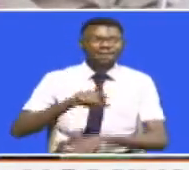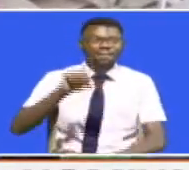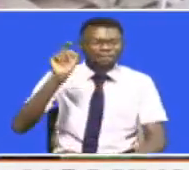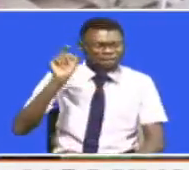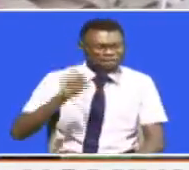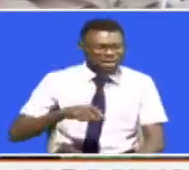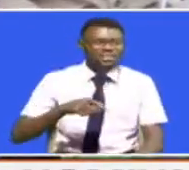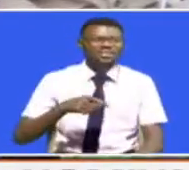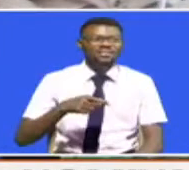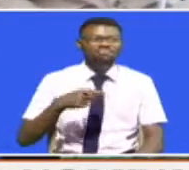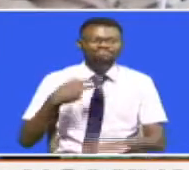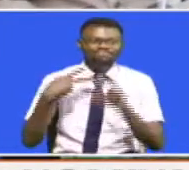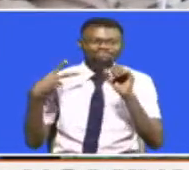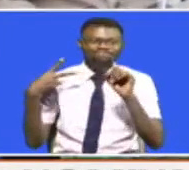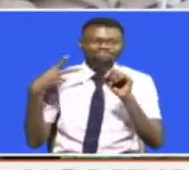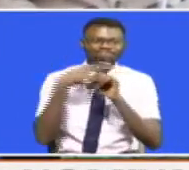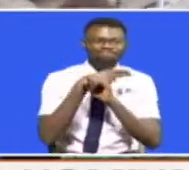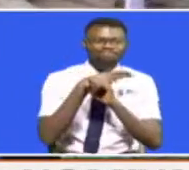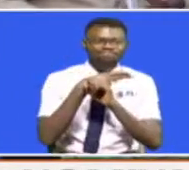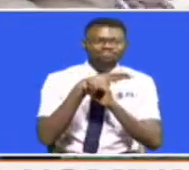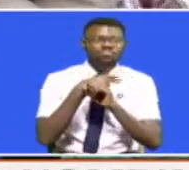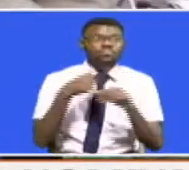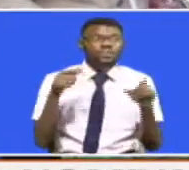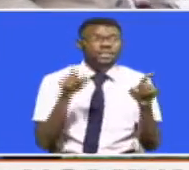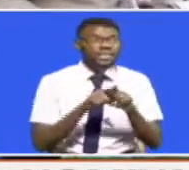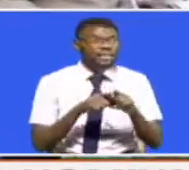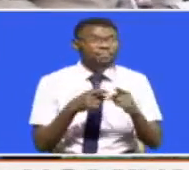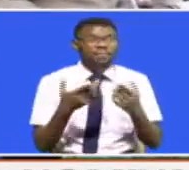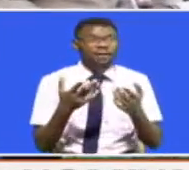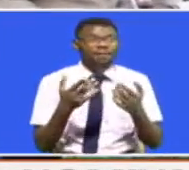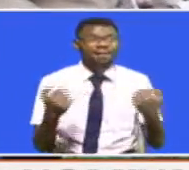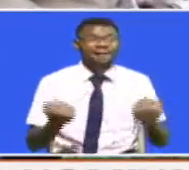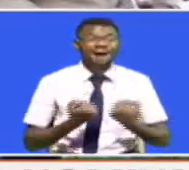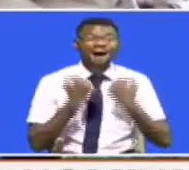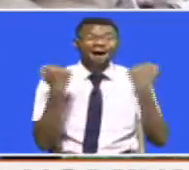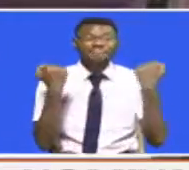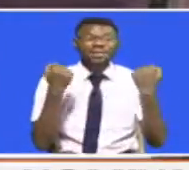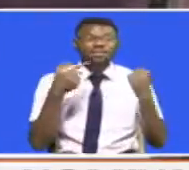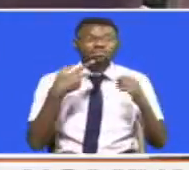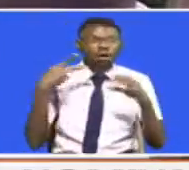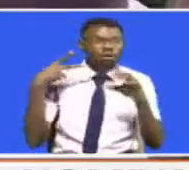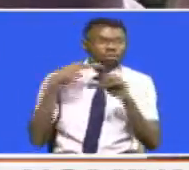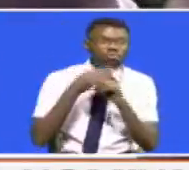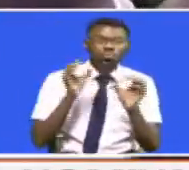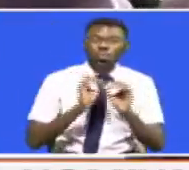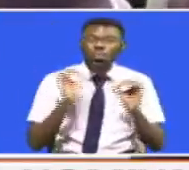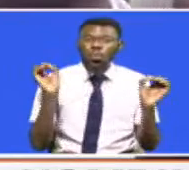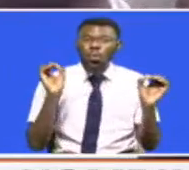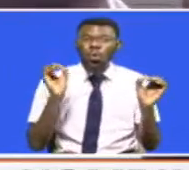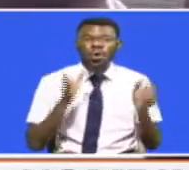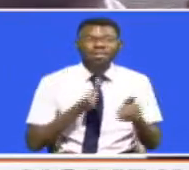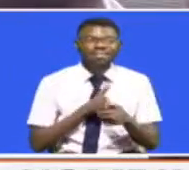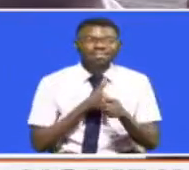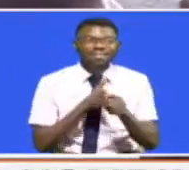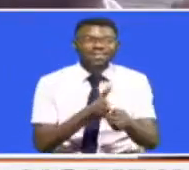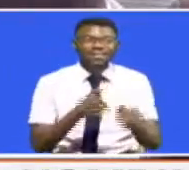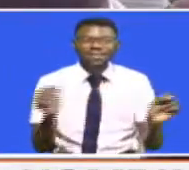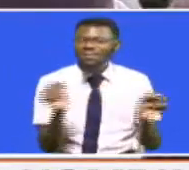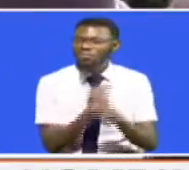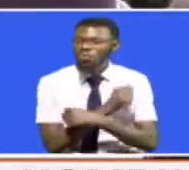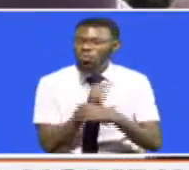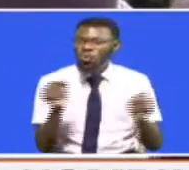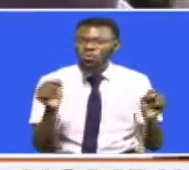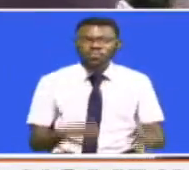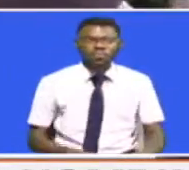tohara. Bila kutahiriwa haruhusiwi kushikilia wadhifa wote katika kanisa hili. Male circumcision at the beginning was